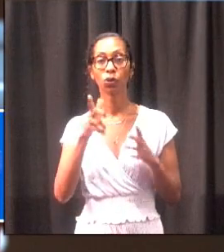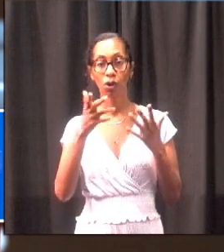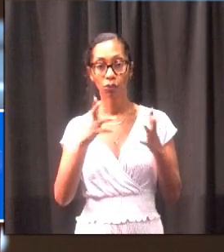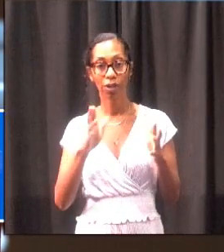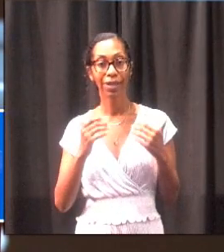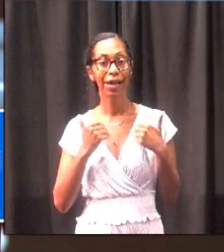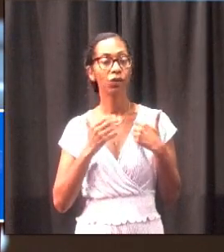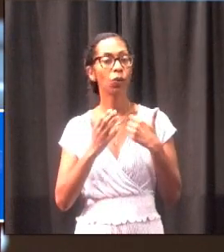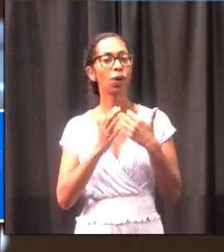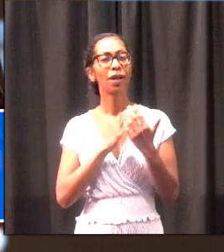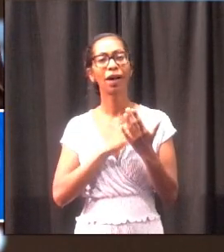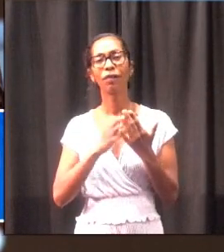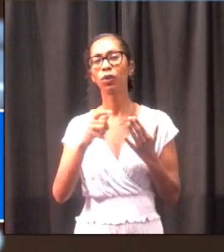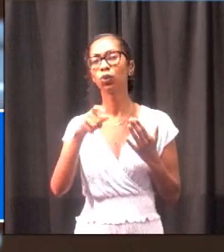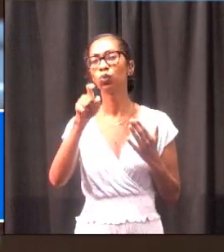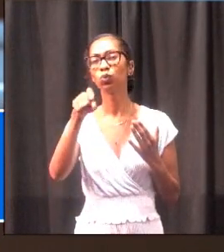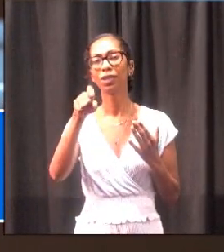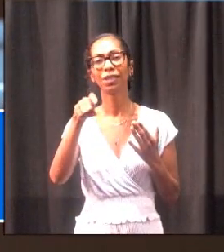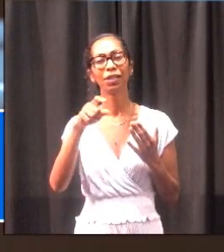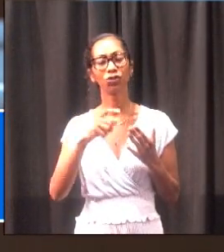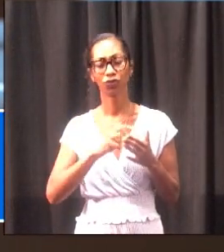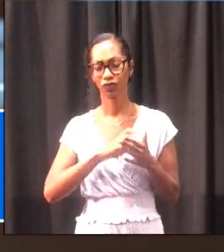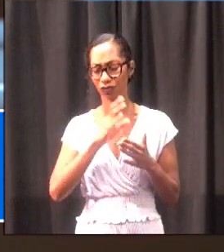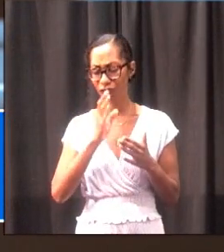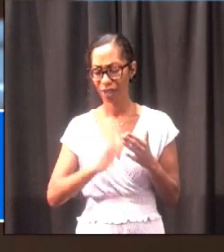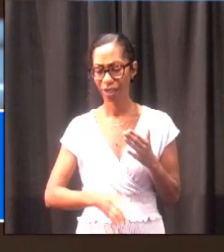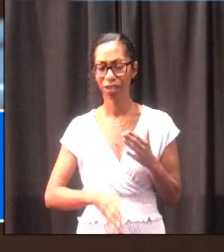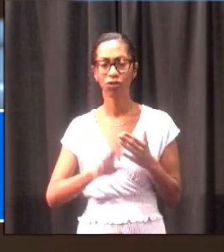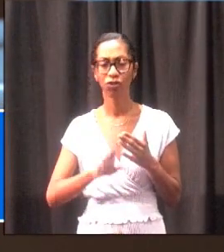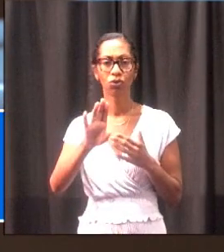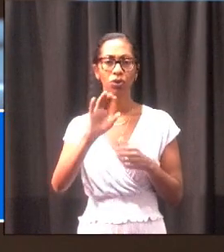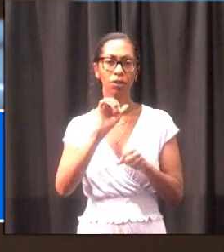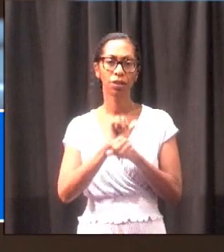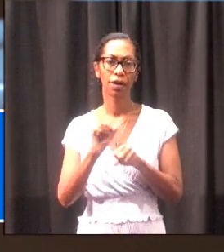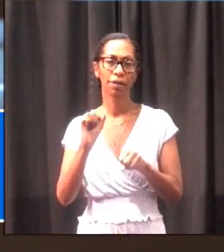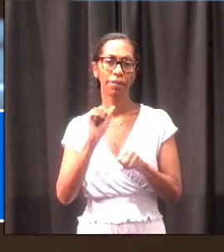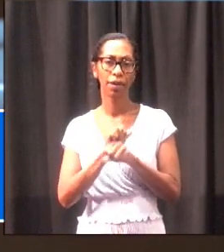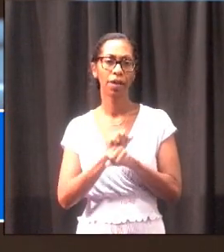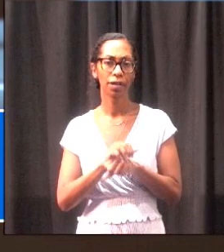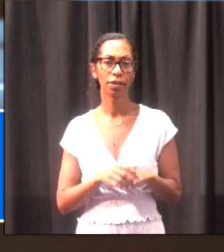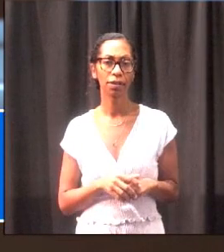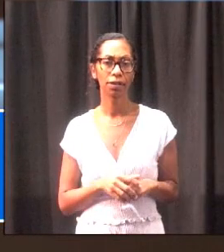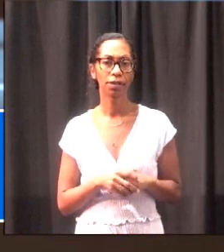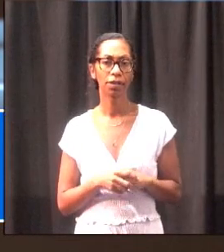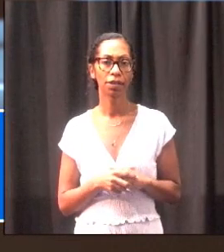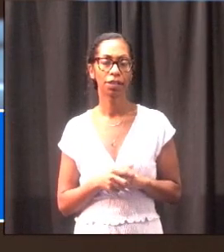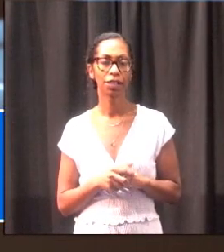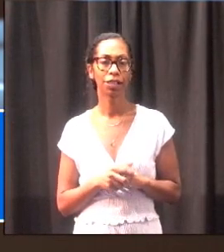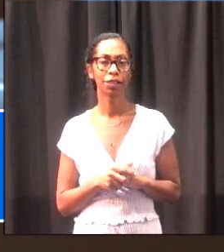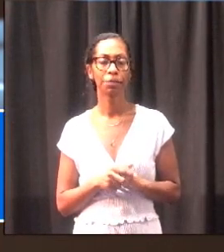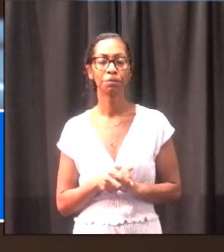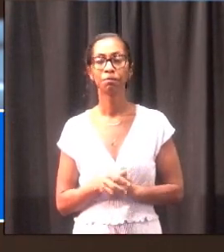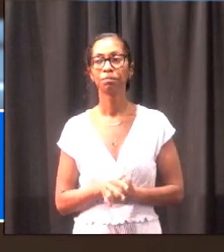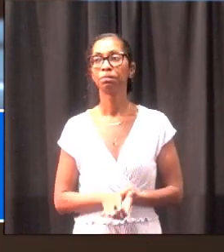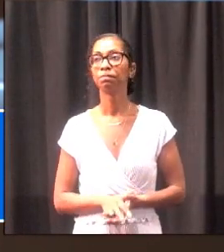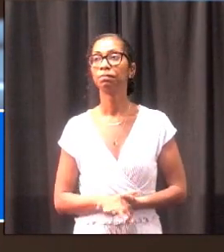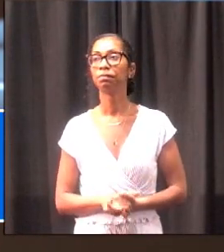successfully. You have what you need to complete your